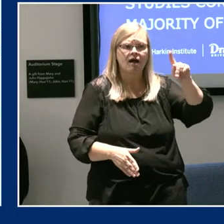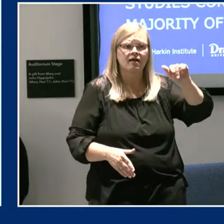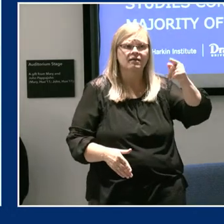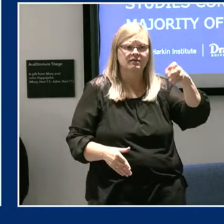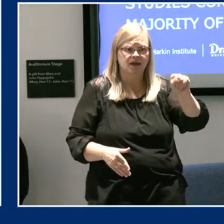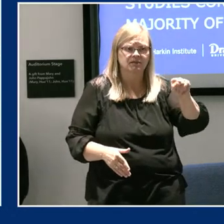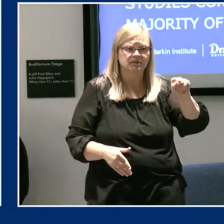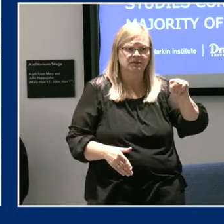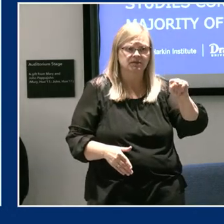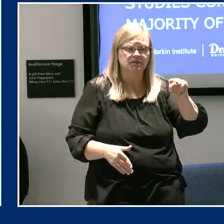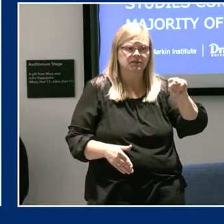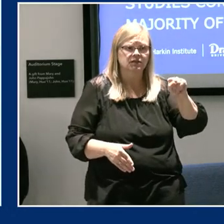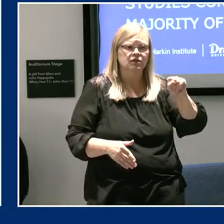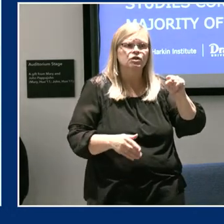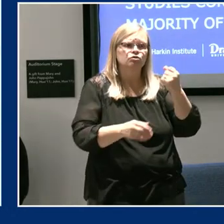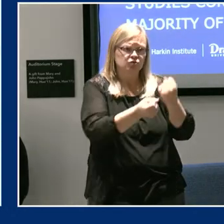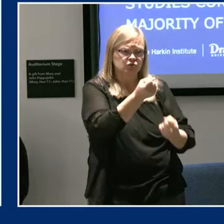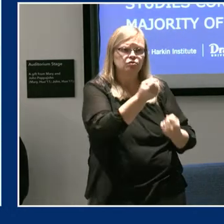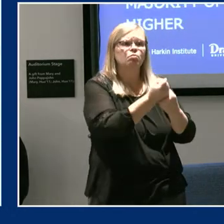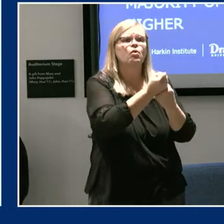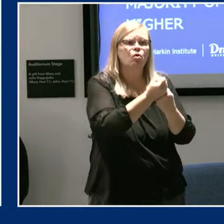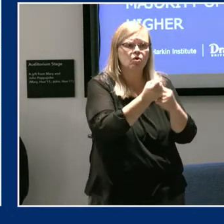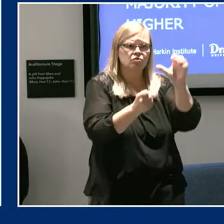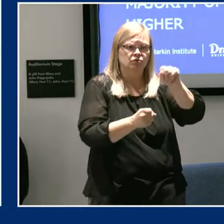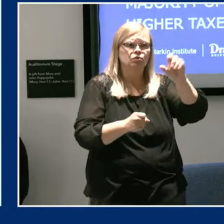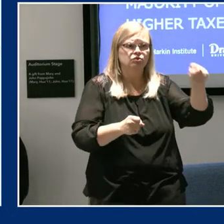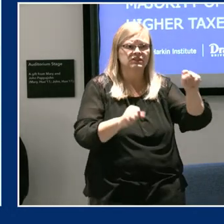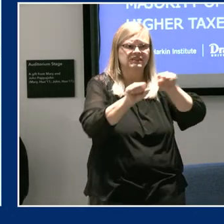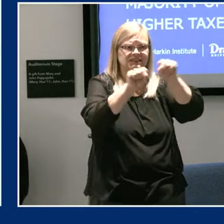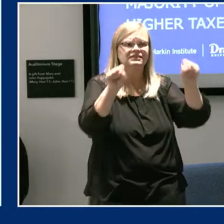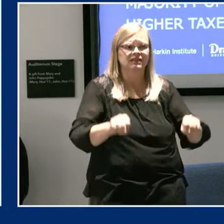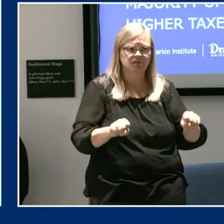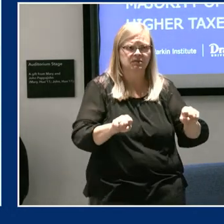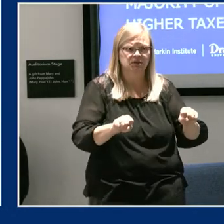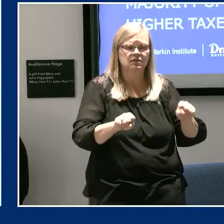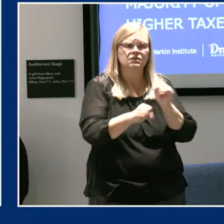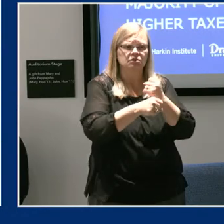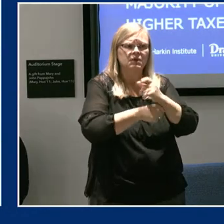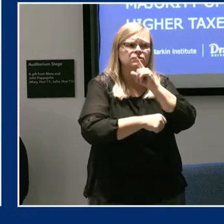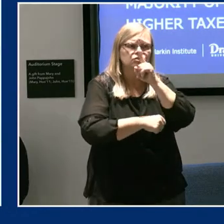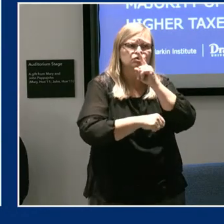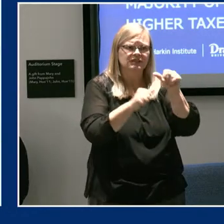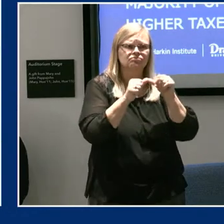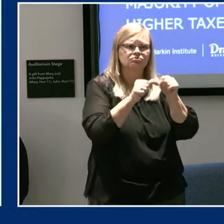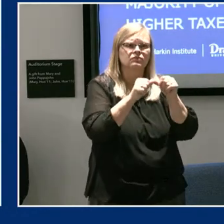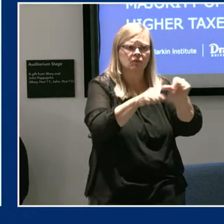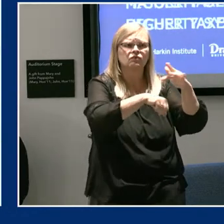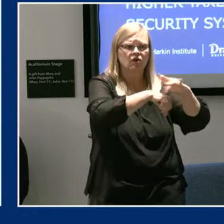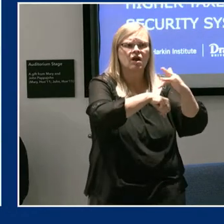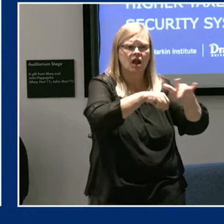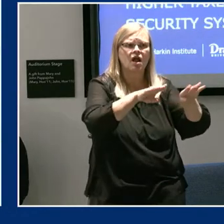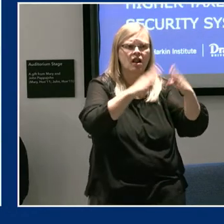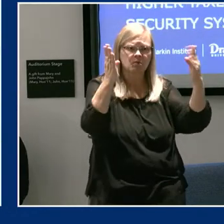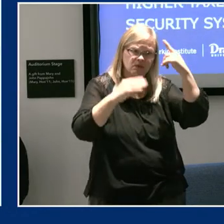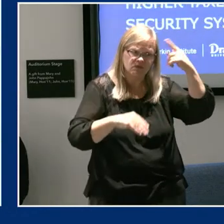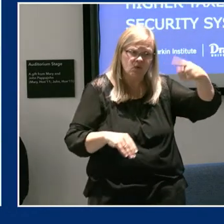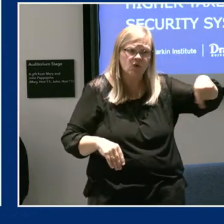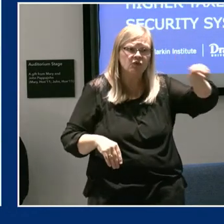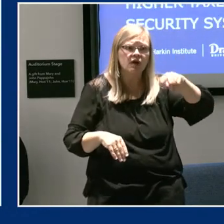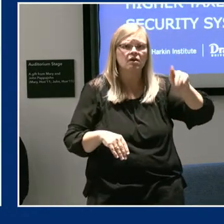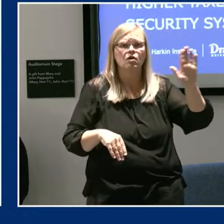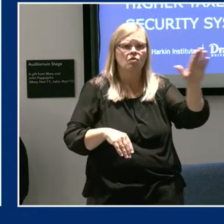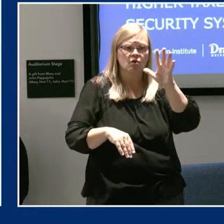in order to strengthen the Social Security system and make sure that it continues to be available for them and